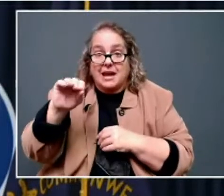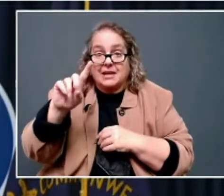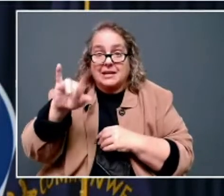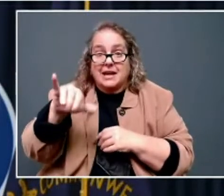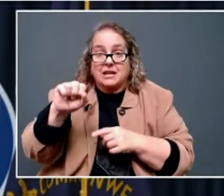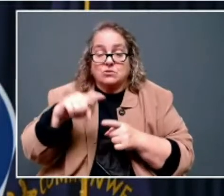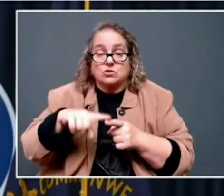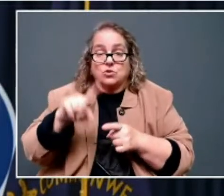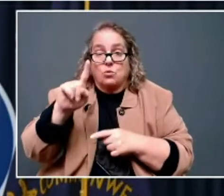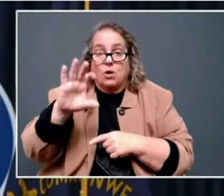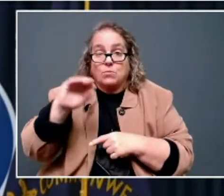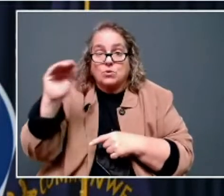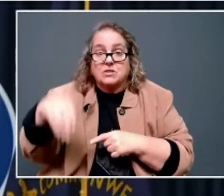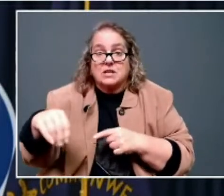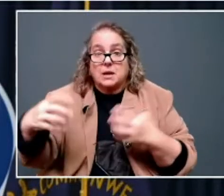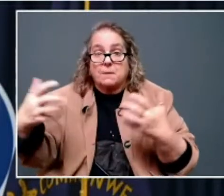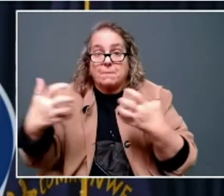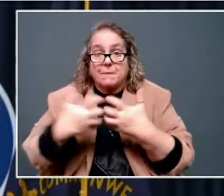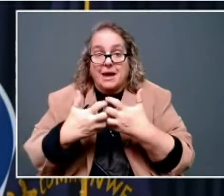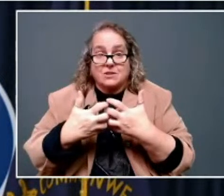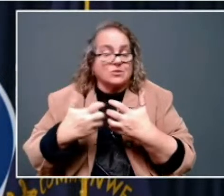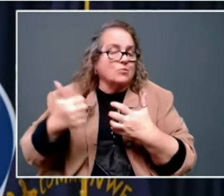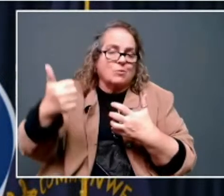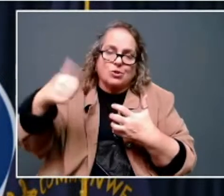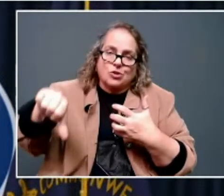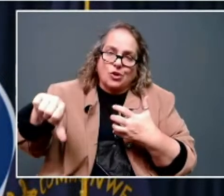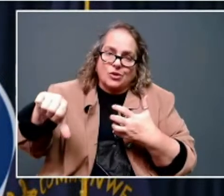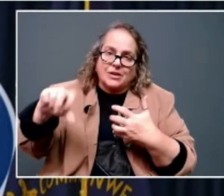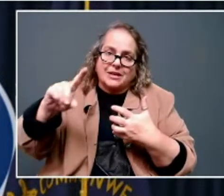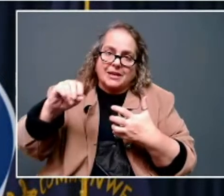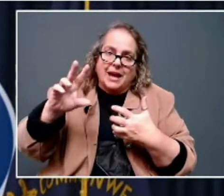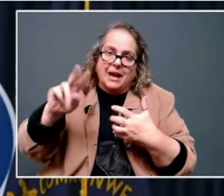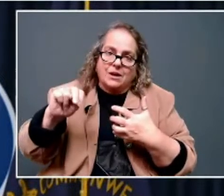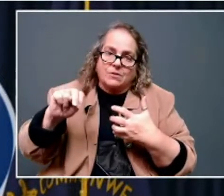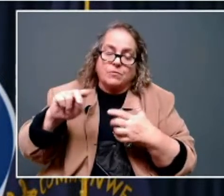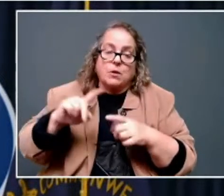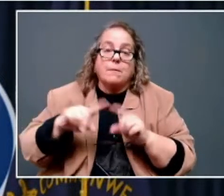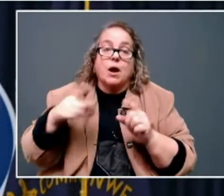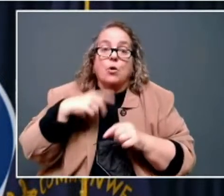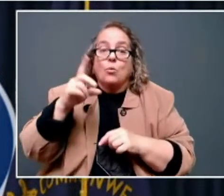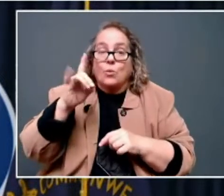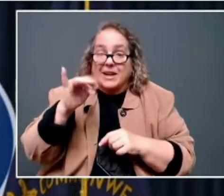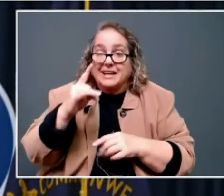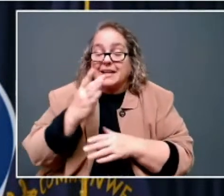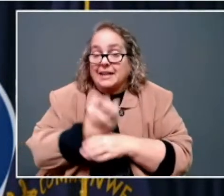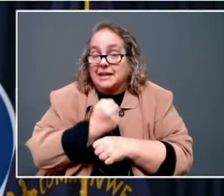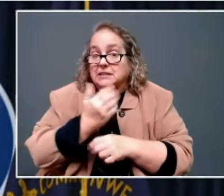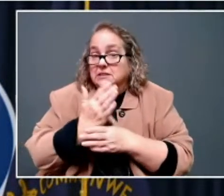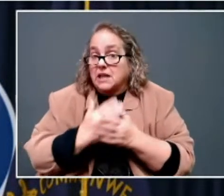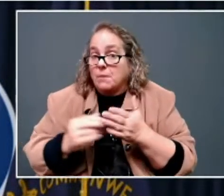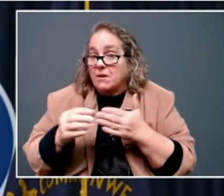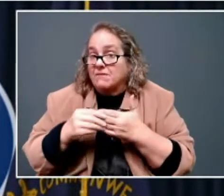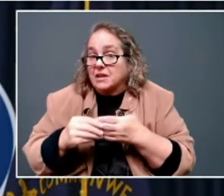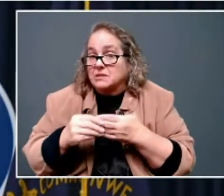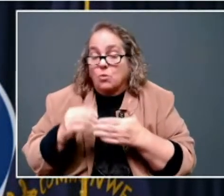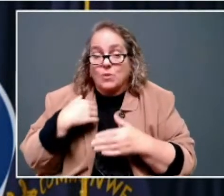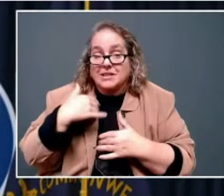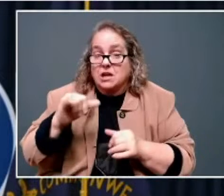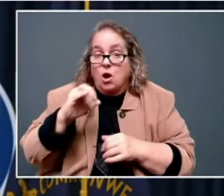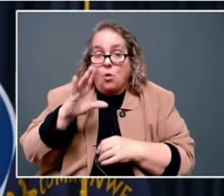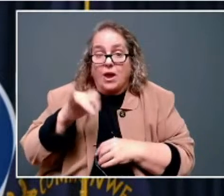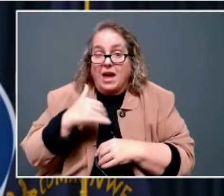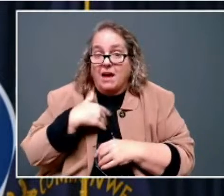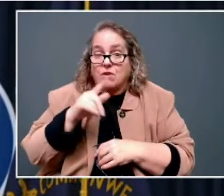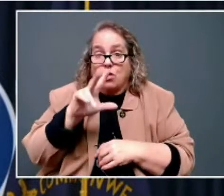match. We were turned down. However, we did get flexibility. We still only have 30 days of